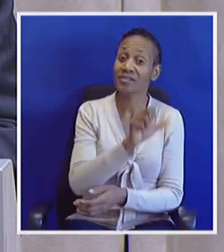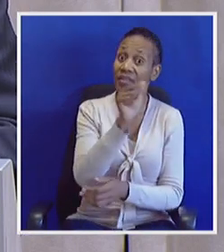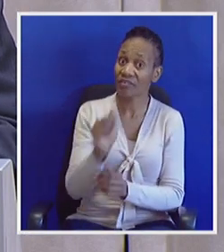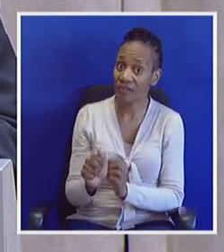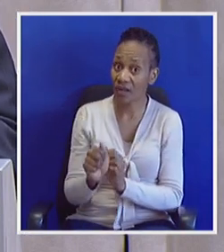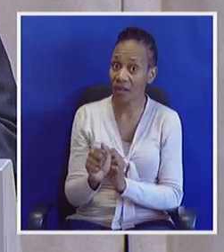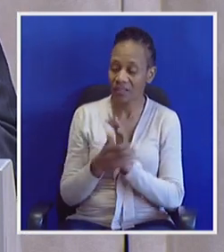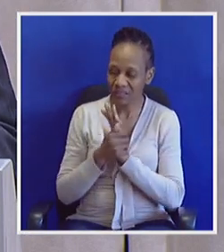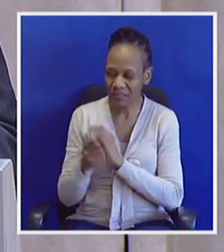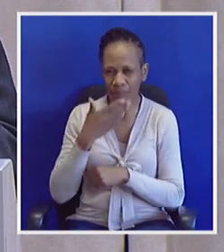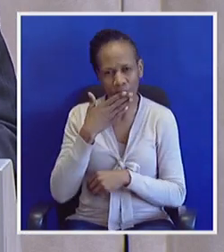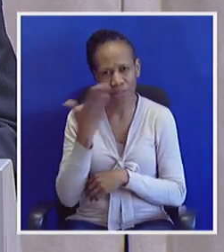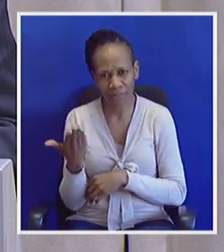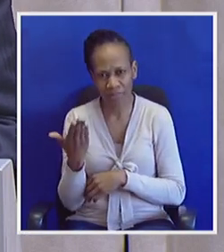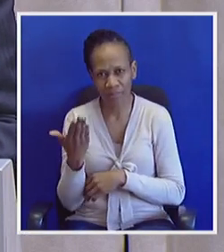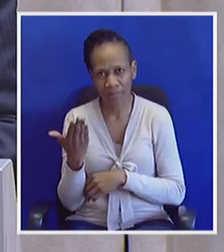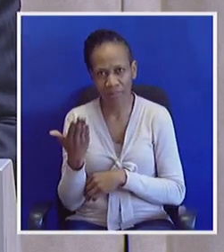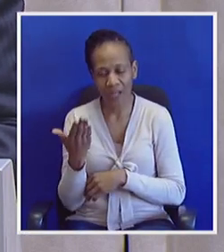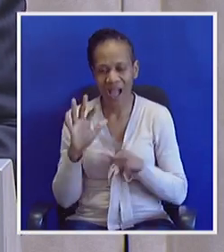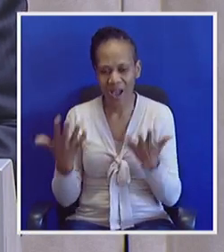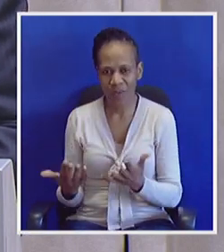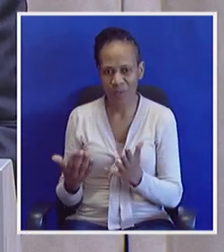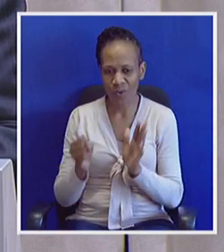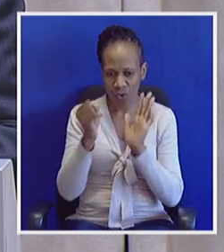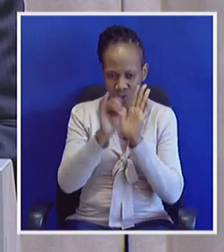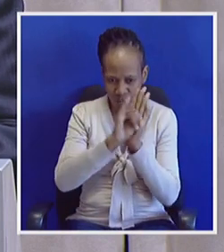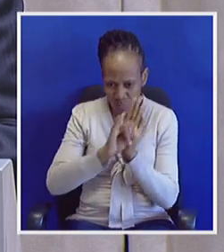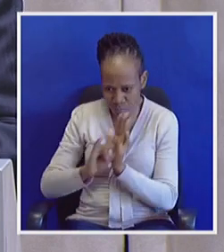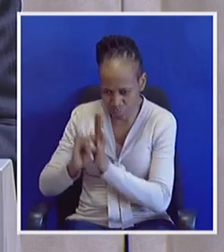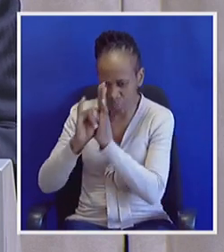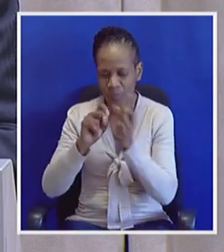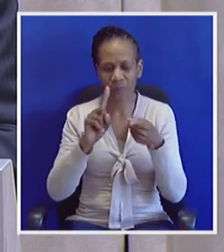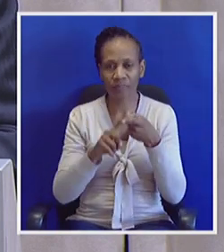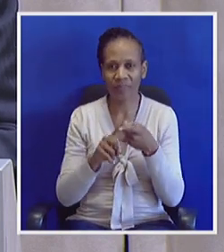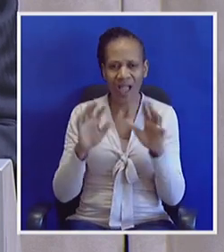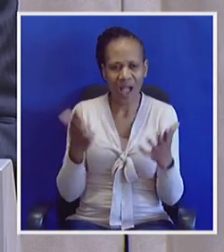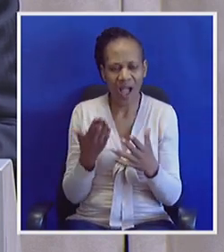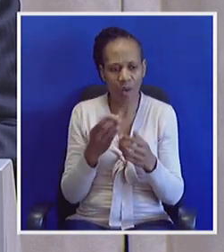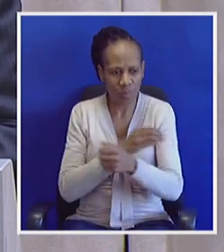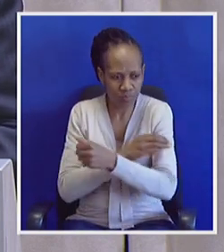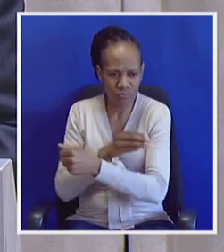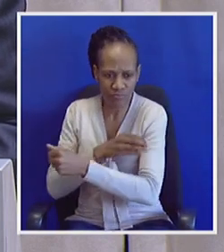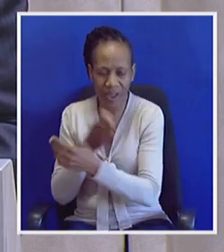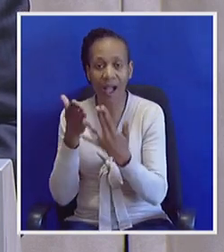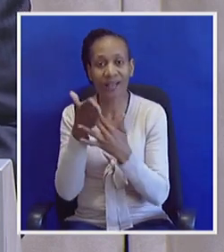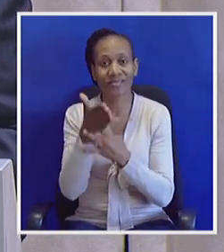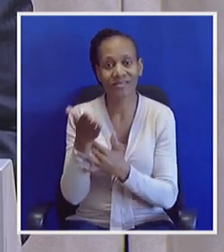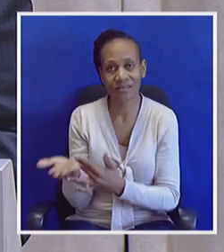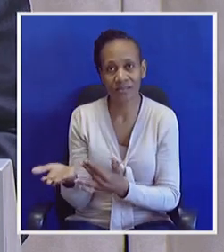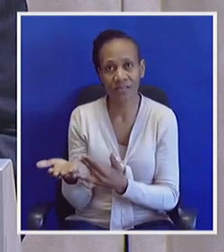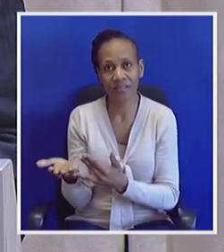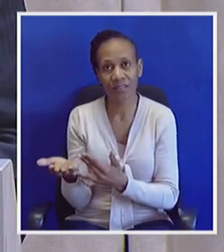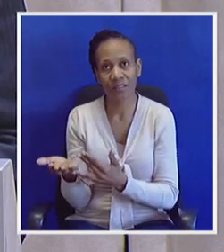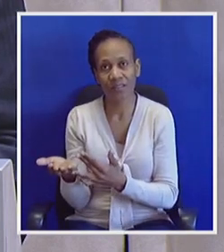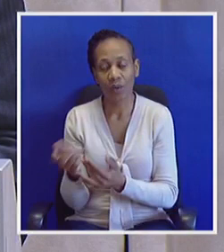skills by identifying areas such as how we can strengthen access and